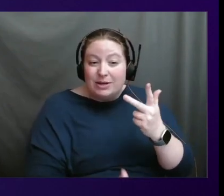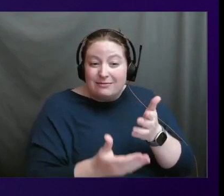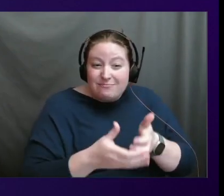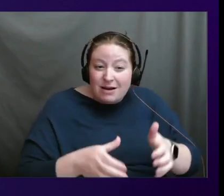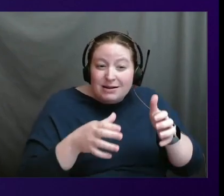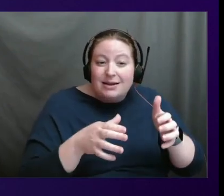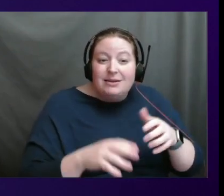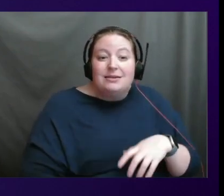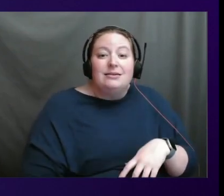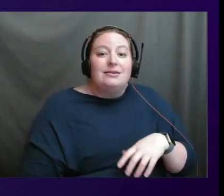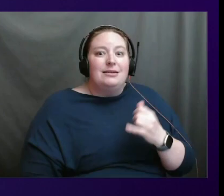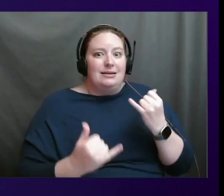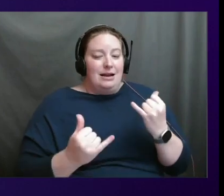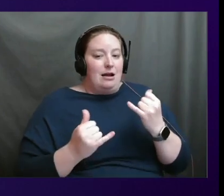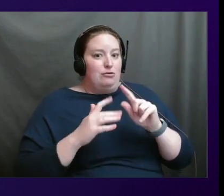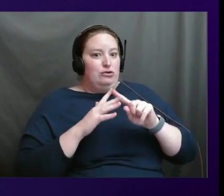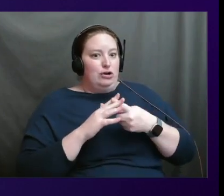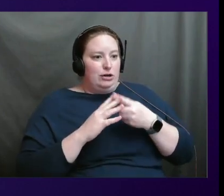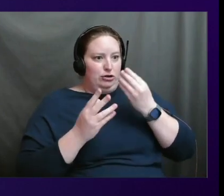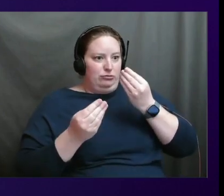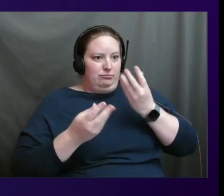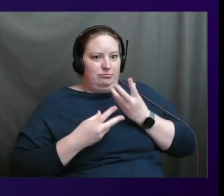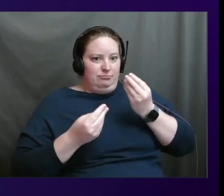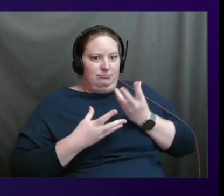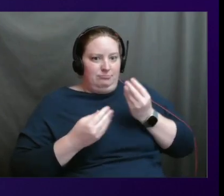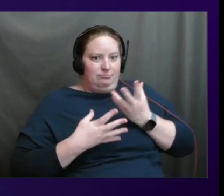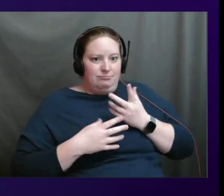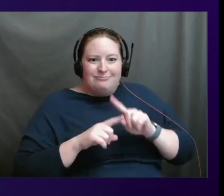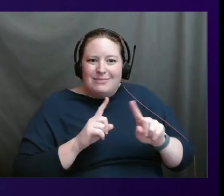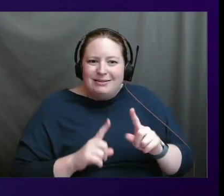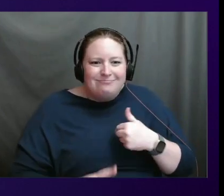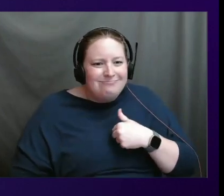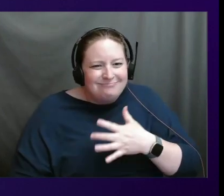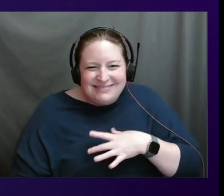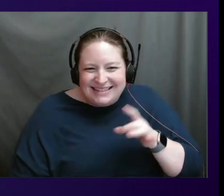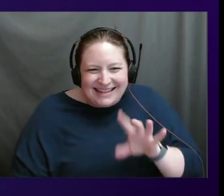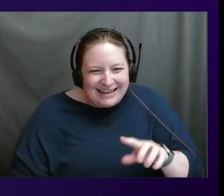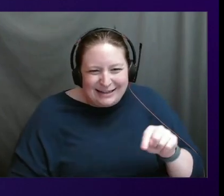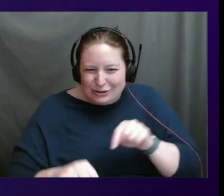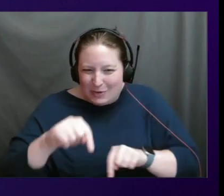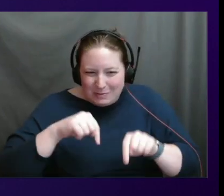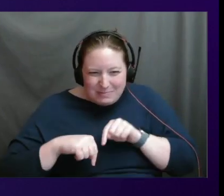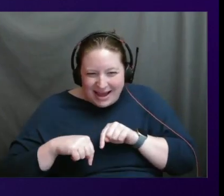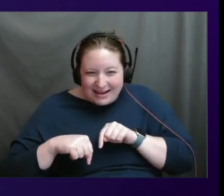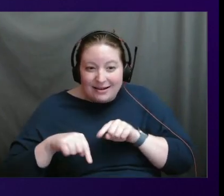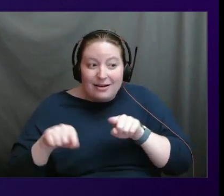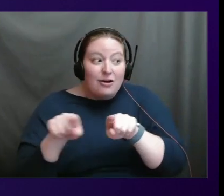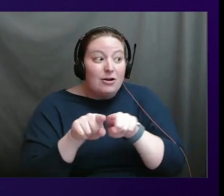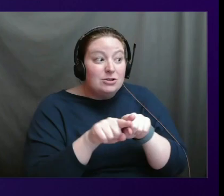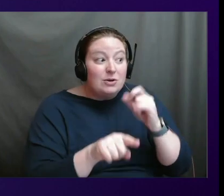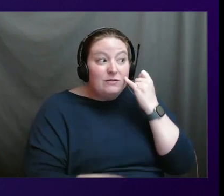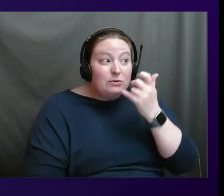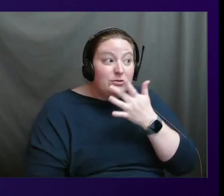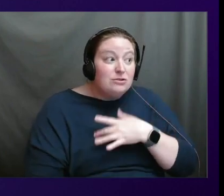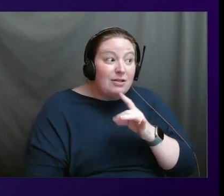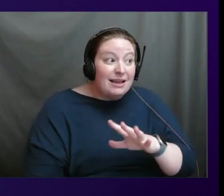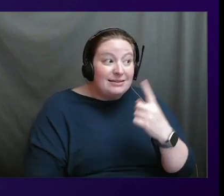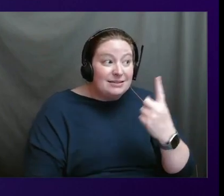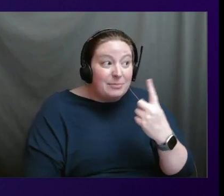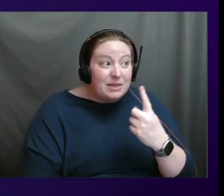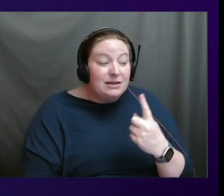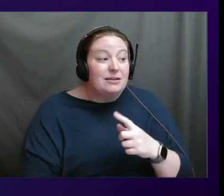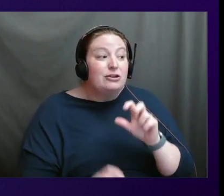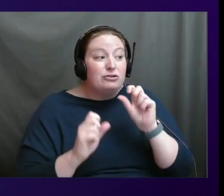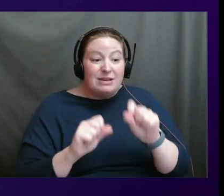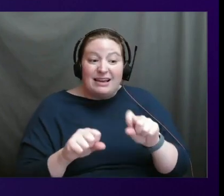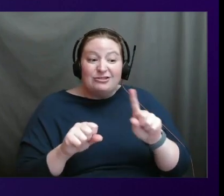see, it's starting to give me some information, but I didn't really like it, so I went back. This is also showing you that if you don't like something, you should and could just delete